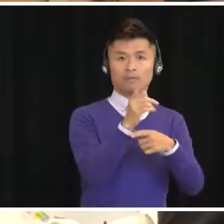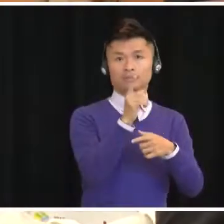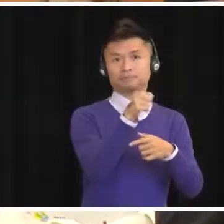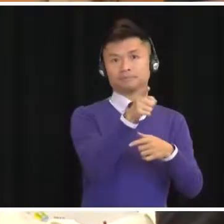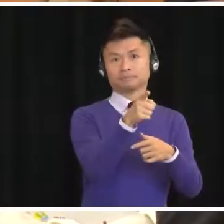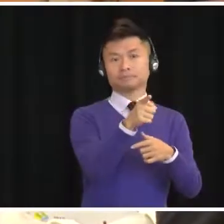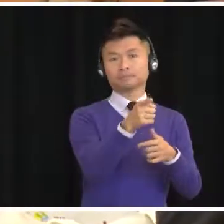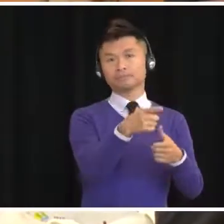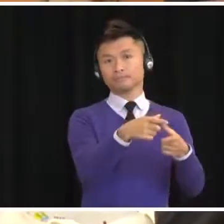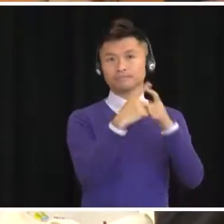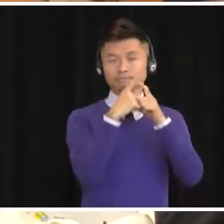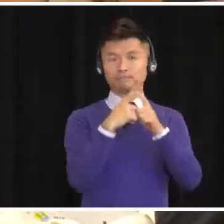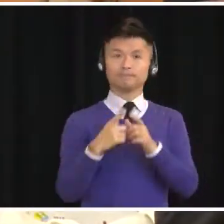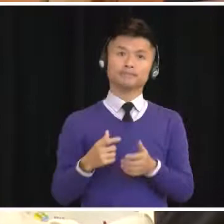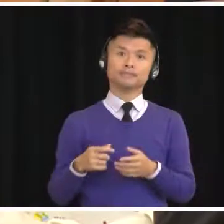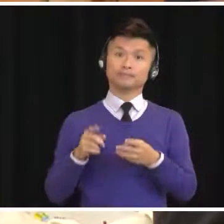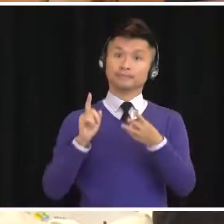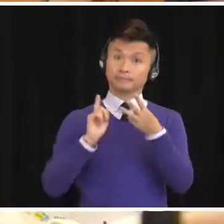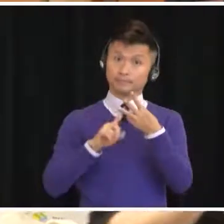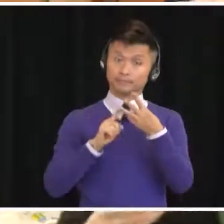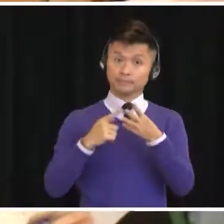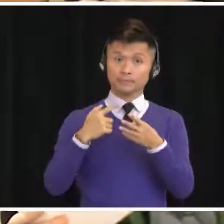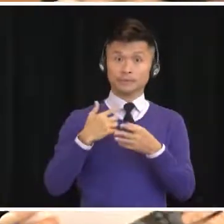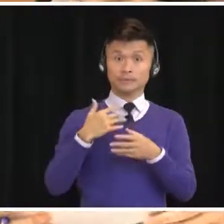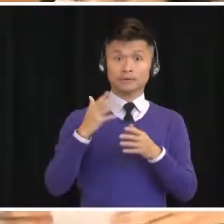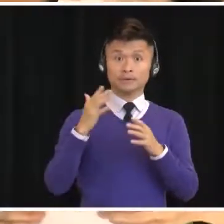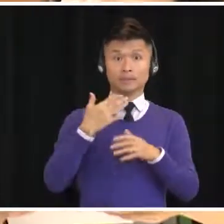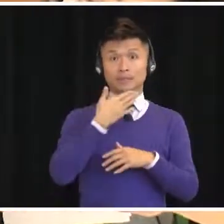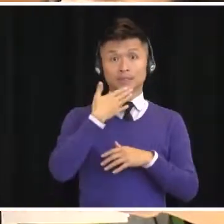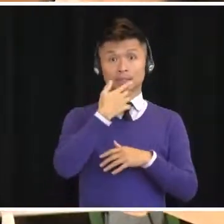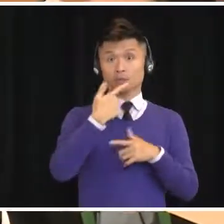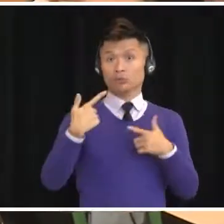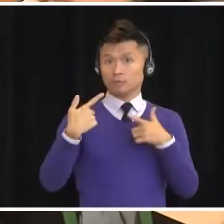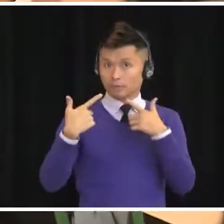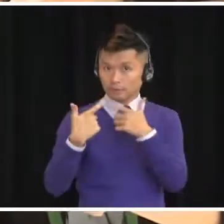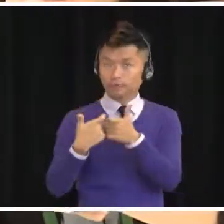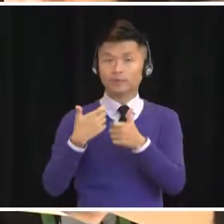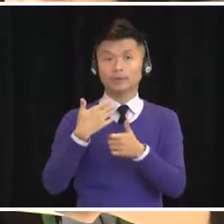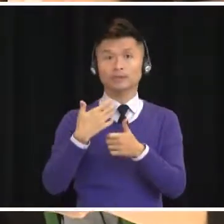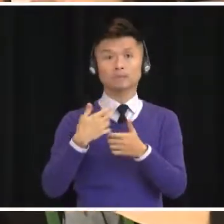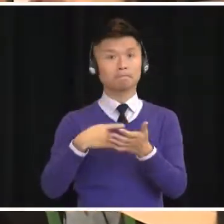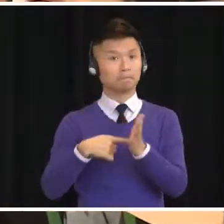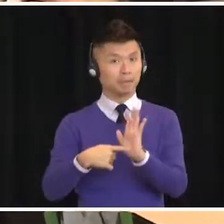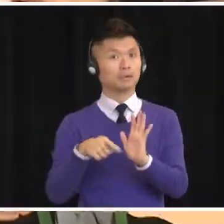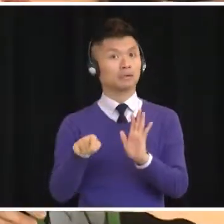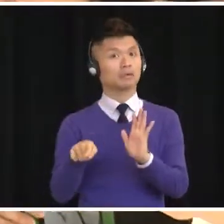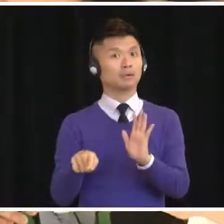And next, the best interest of the child.